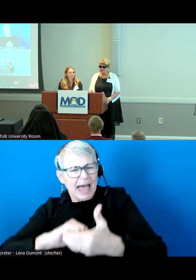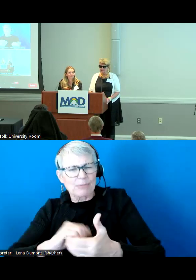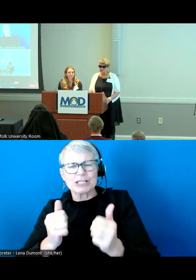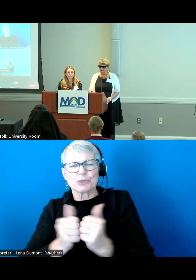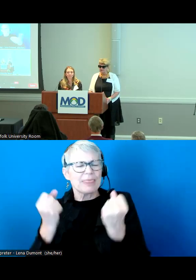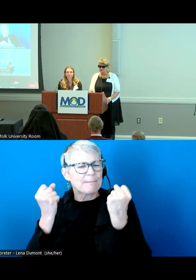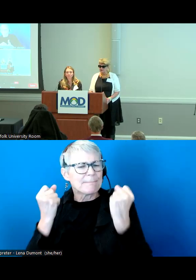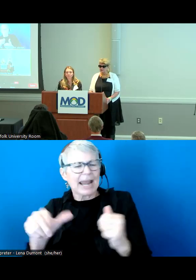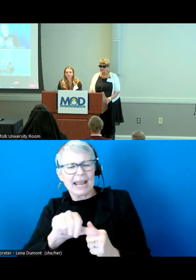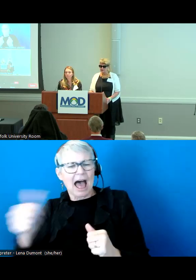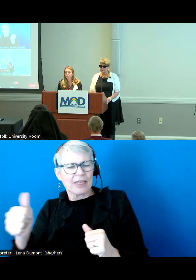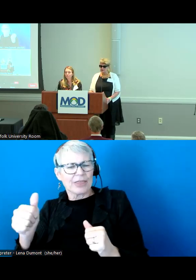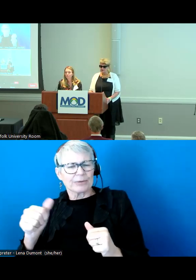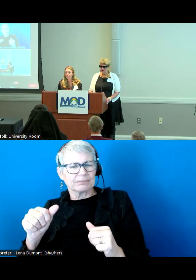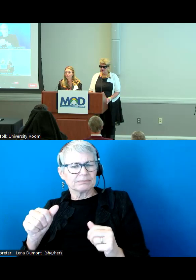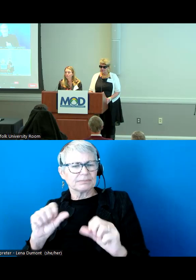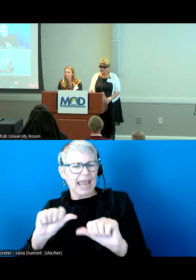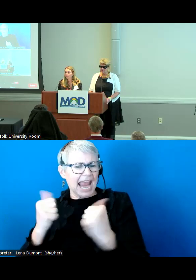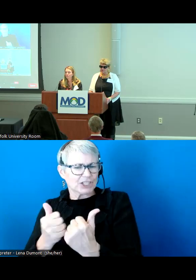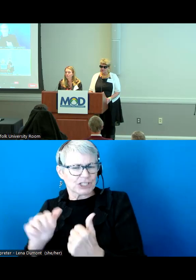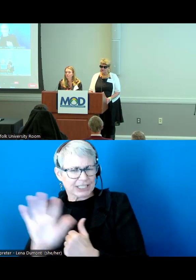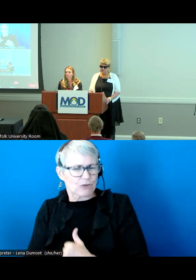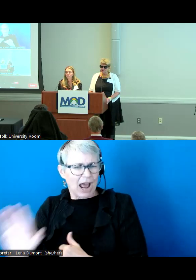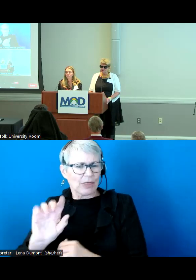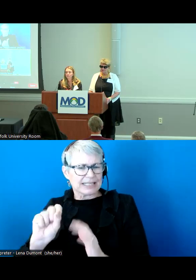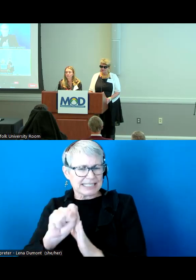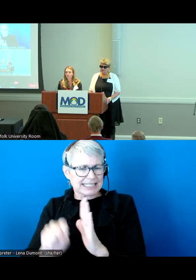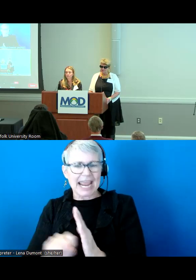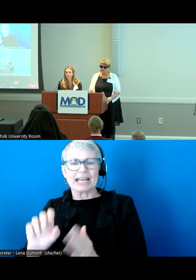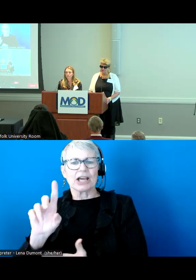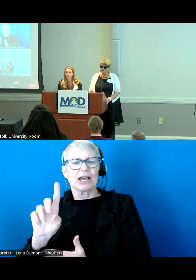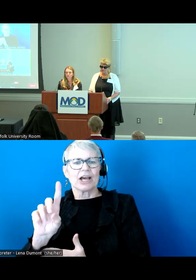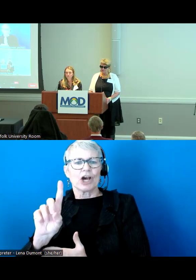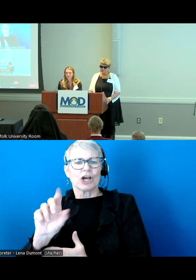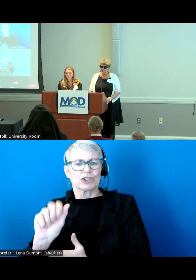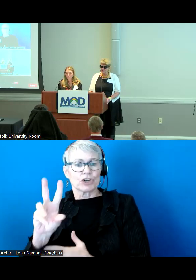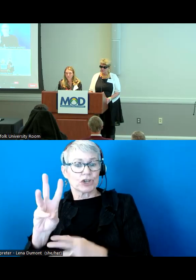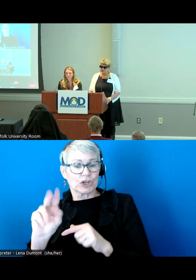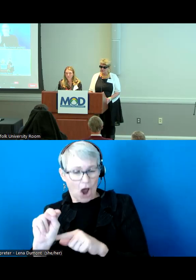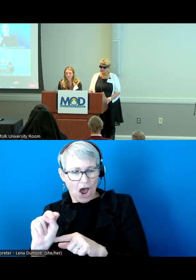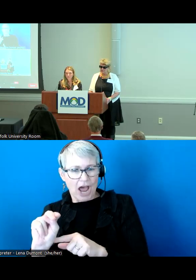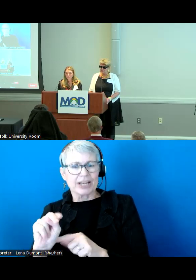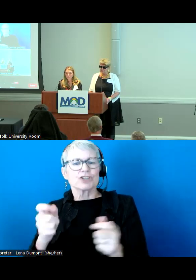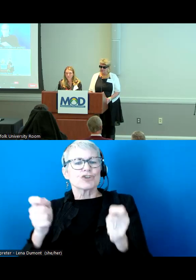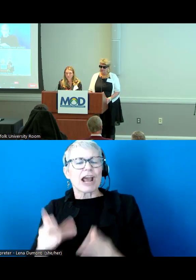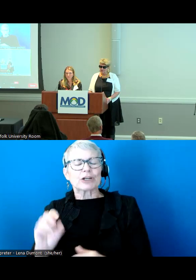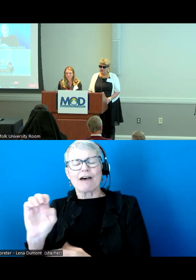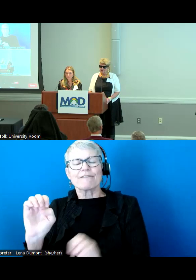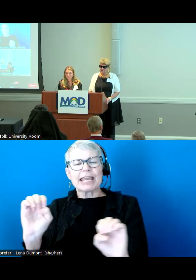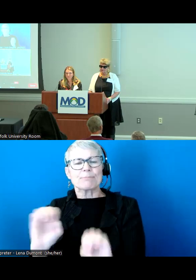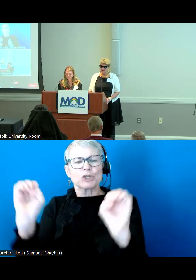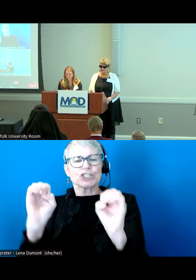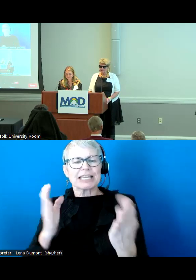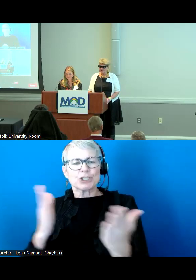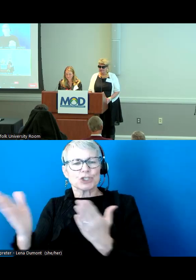here or was here today, and she's the director of the Massachusetts Emergency Management Agency,